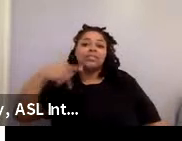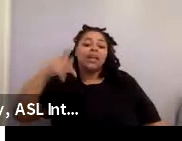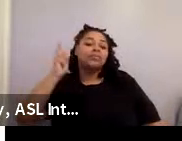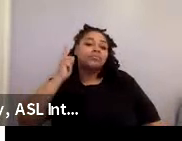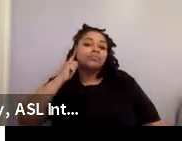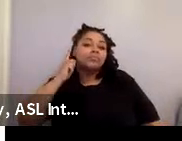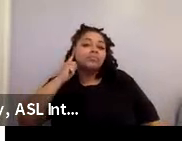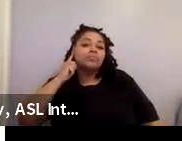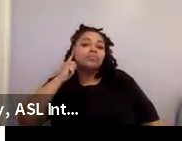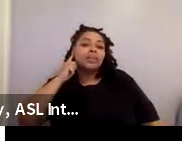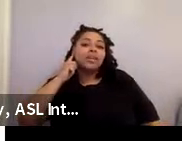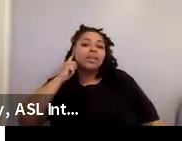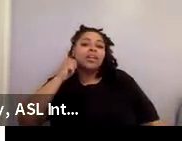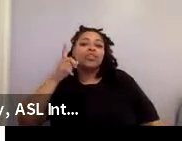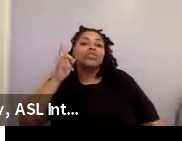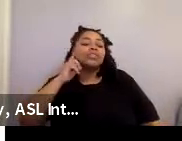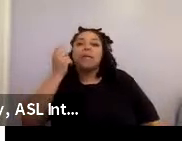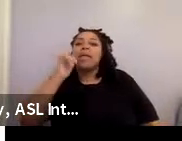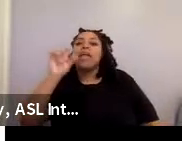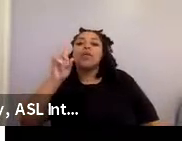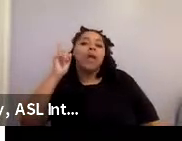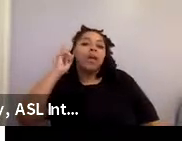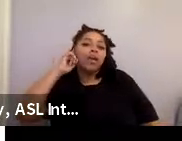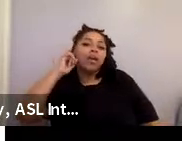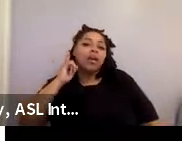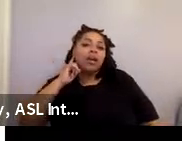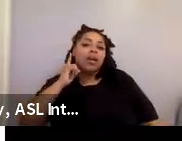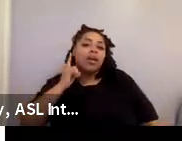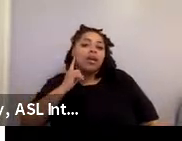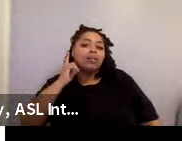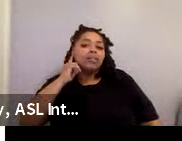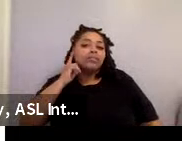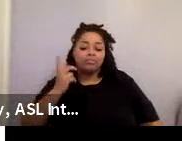AirPods. It's just you can tap anywhere. So